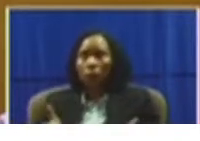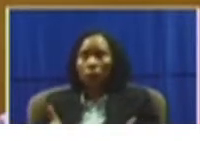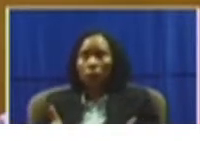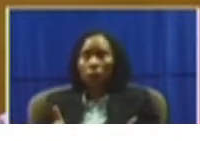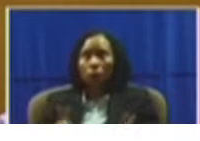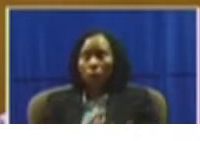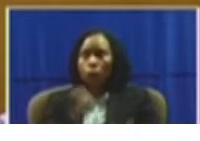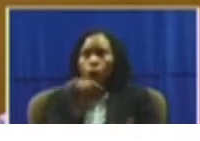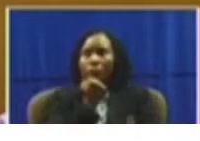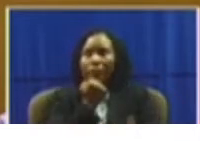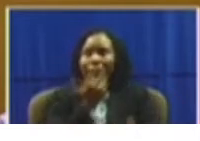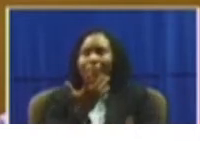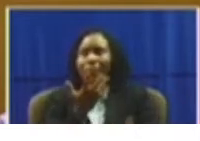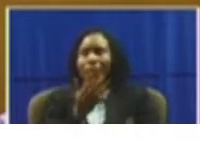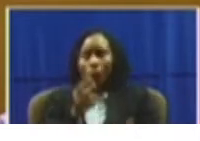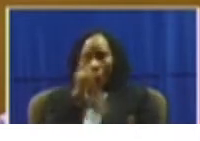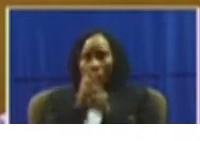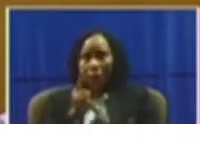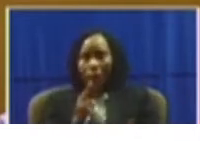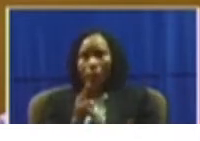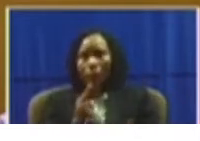Oh, sorry. Honorable